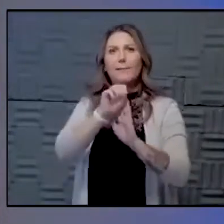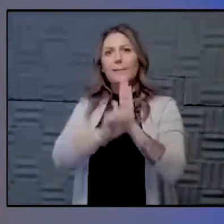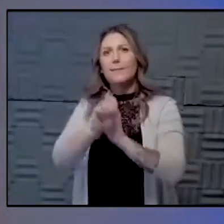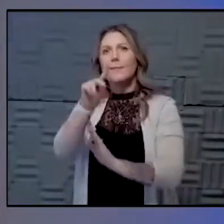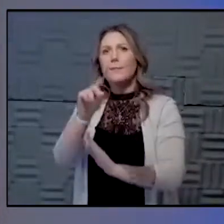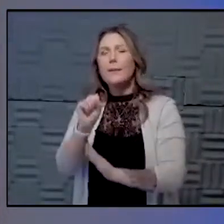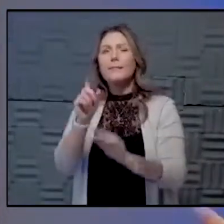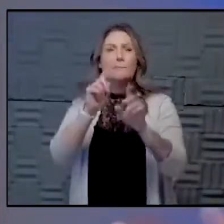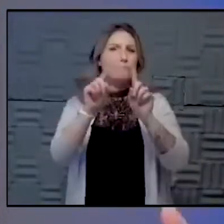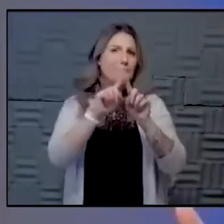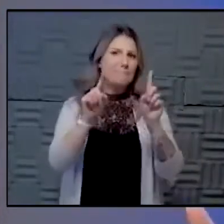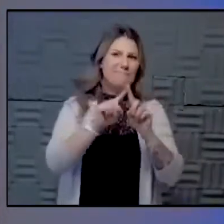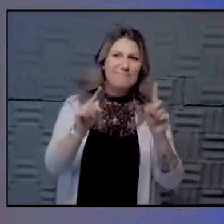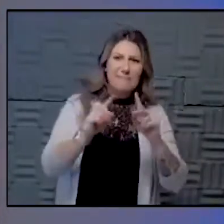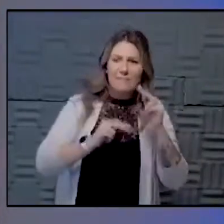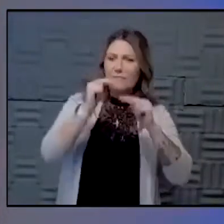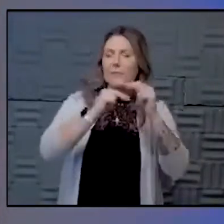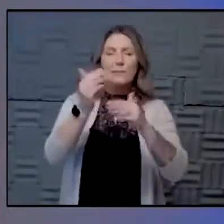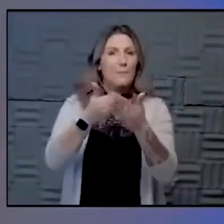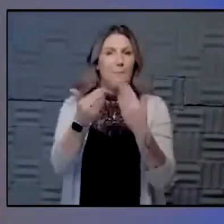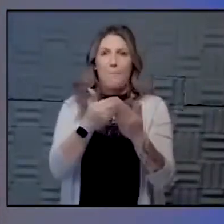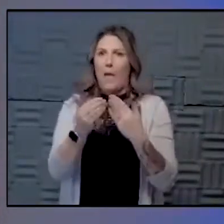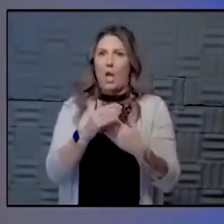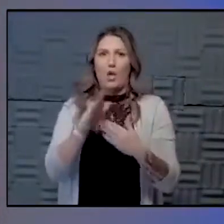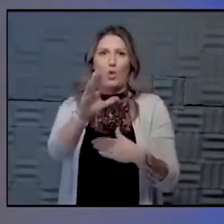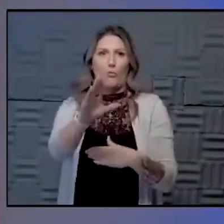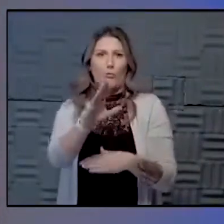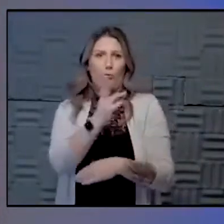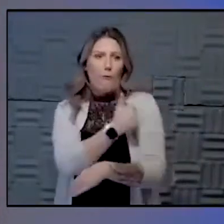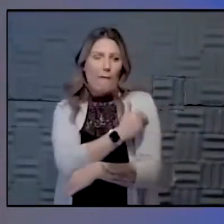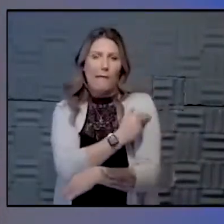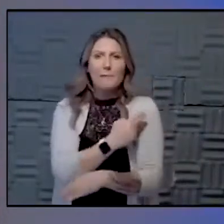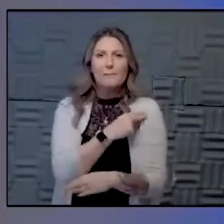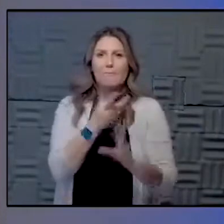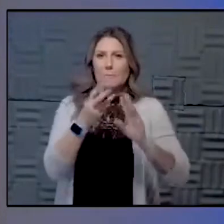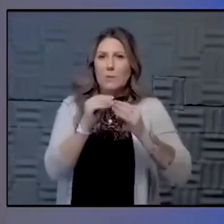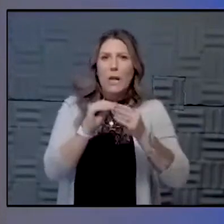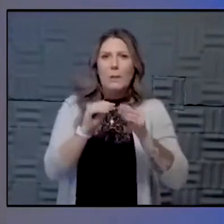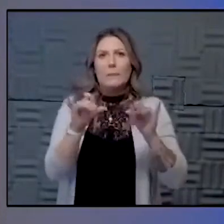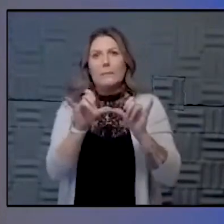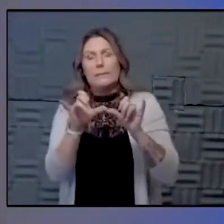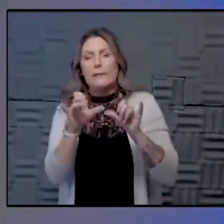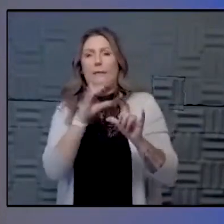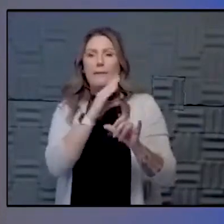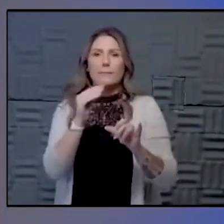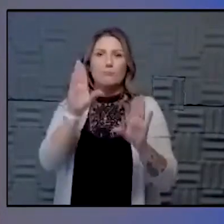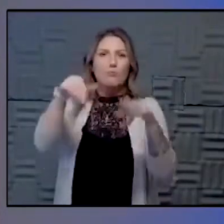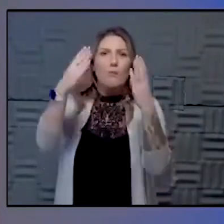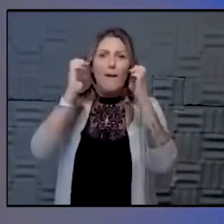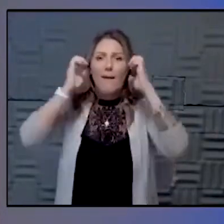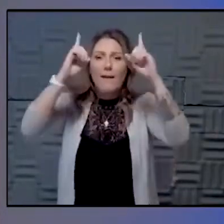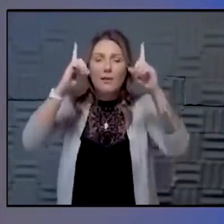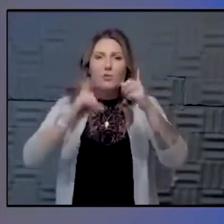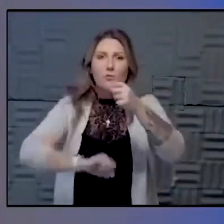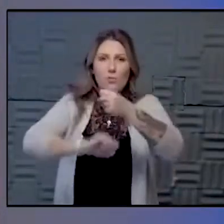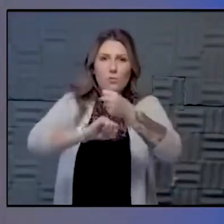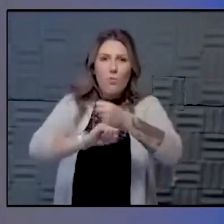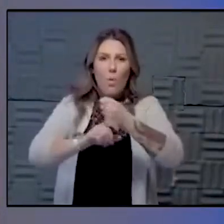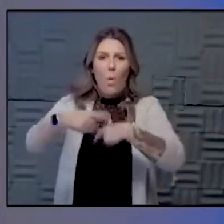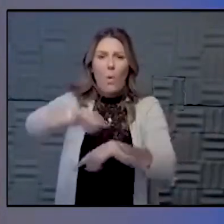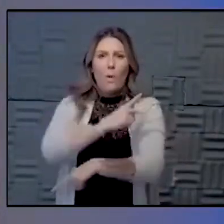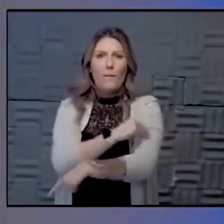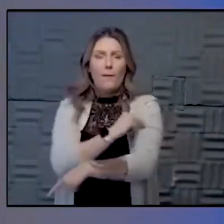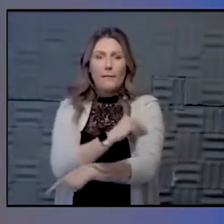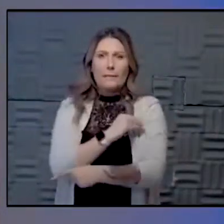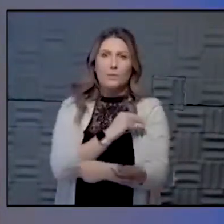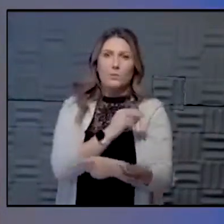different facilities, no matter what size the hospital is, and provide education and support so that these hospitals are prepared